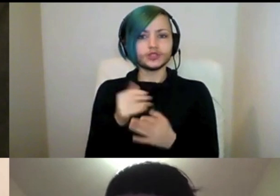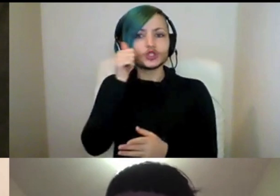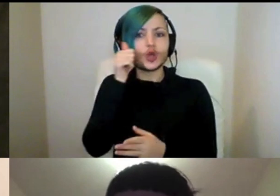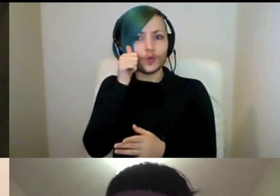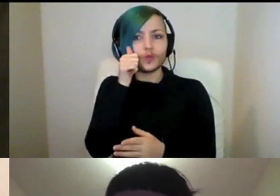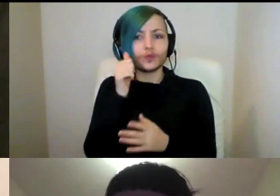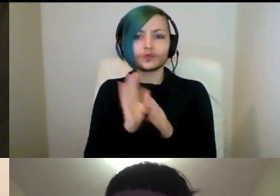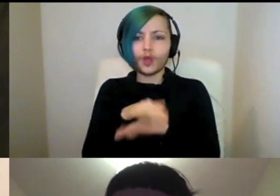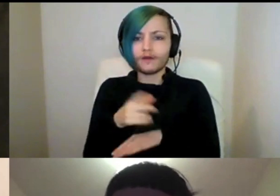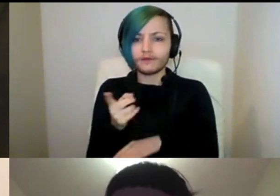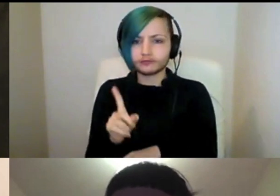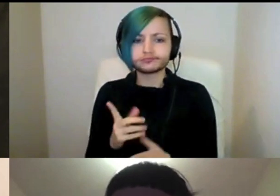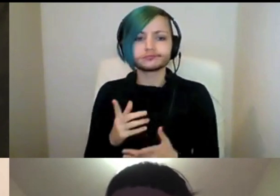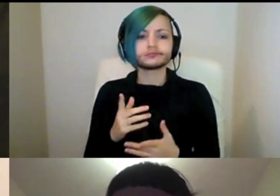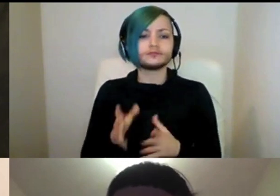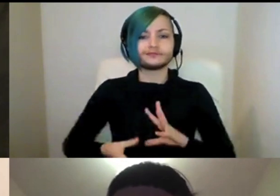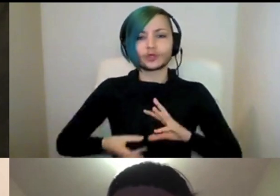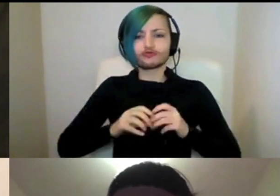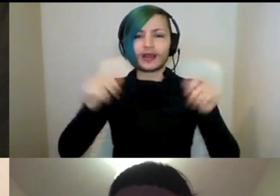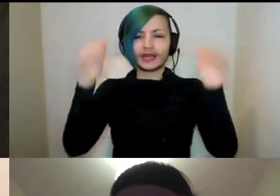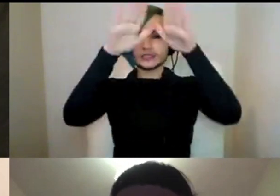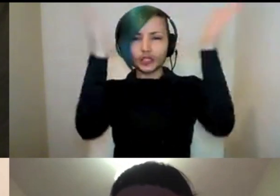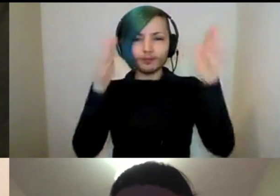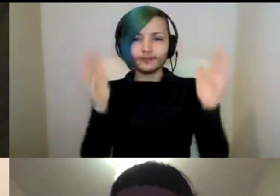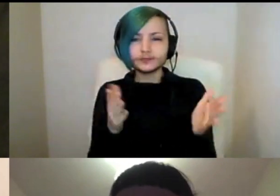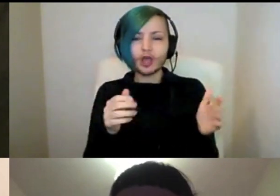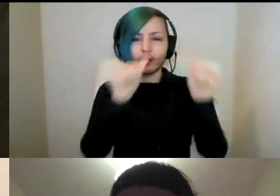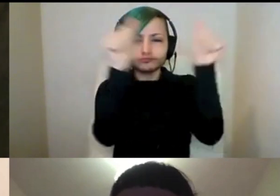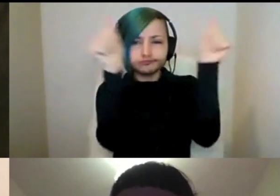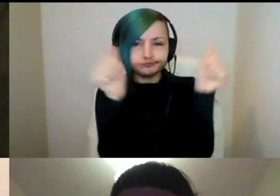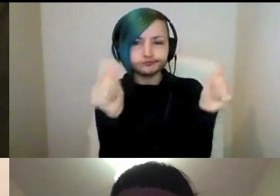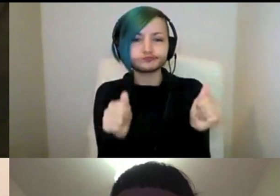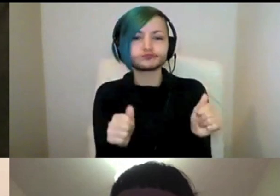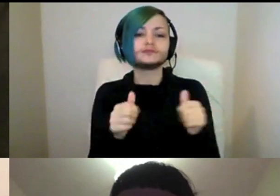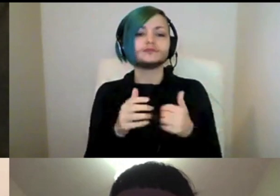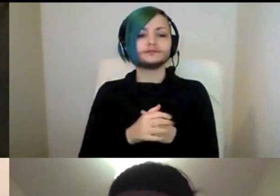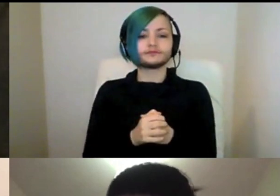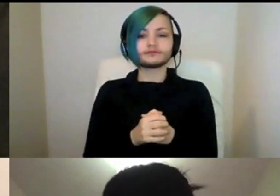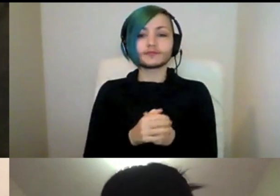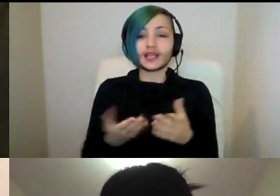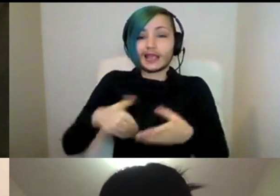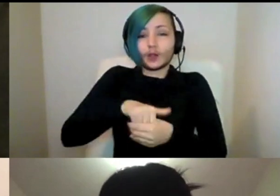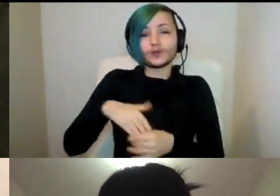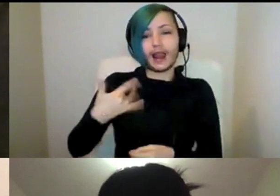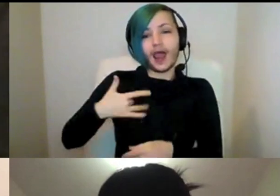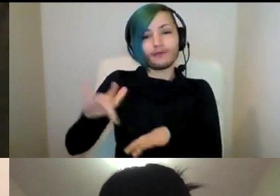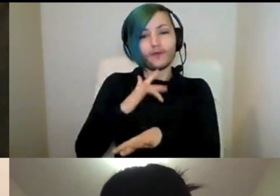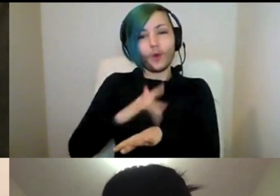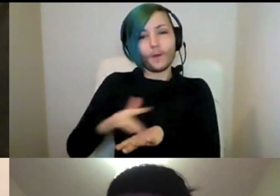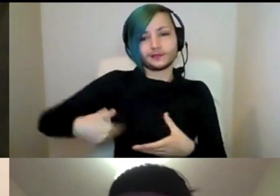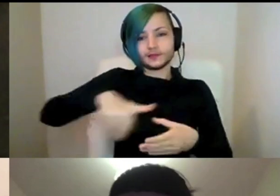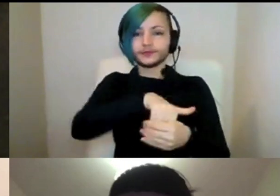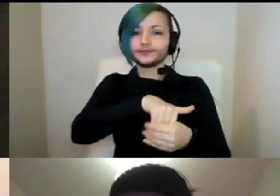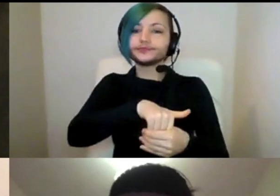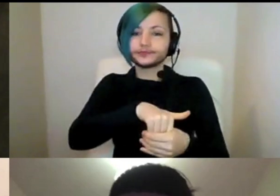creating large sculptural installations with the kind of live performative element. So